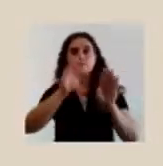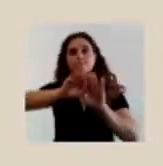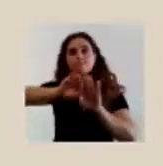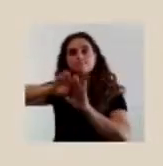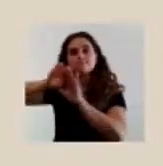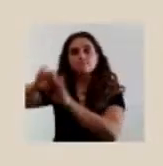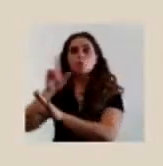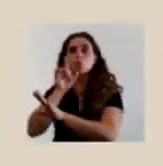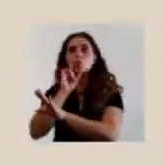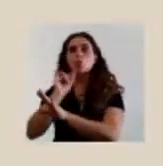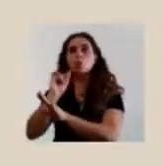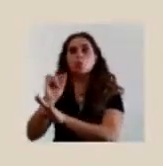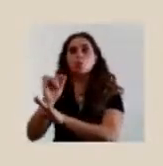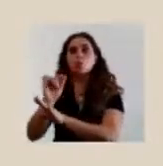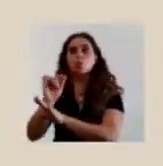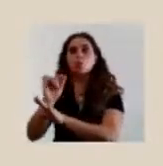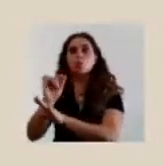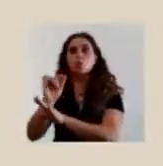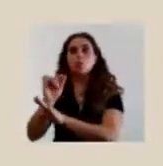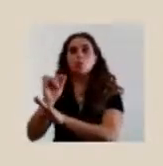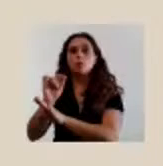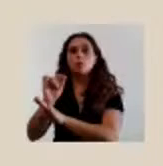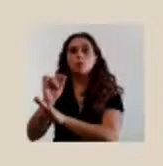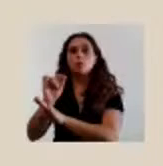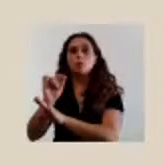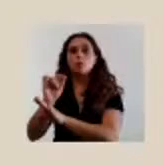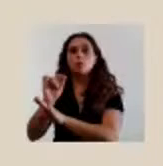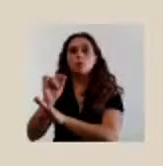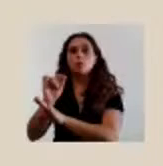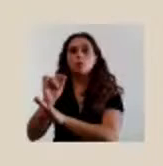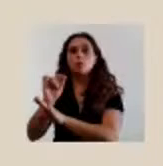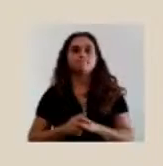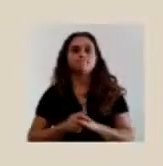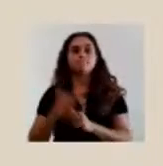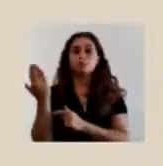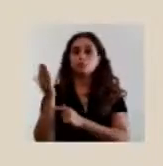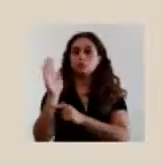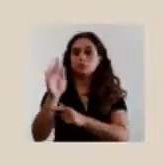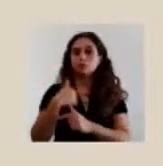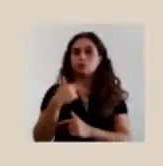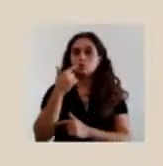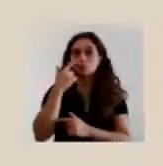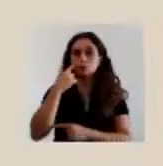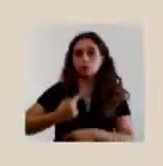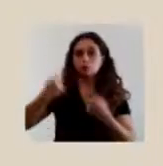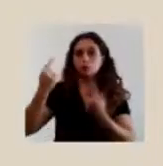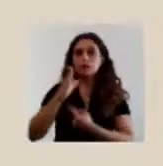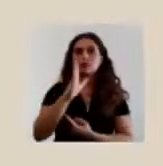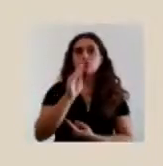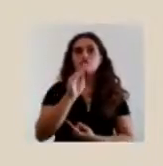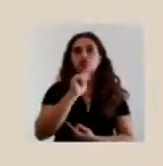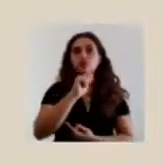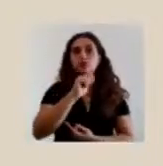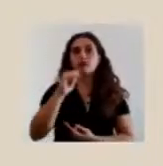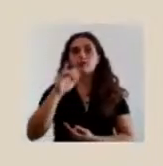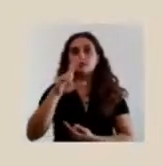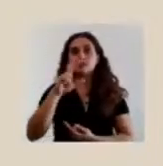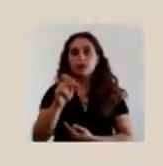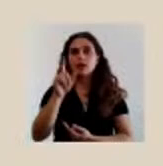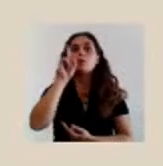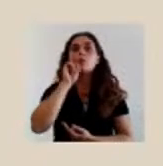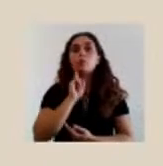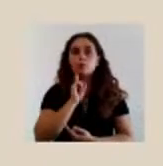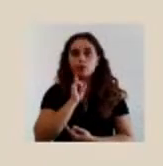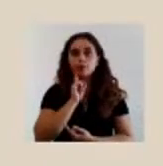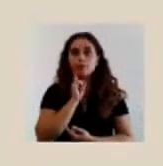name of a woman to the right. In the example we show, Jessica is a female associated name, so